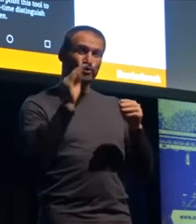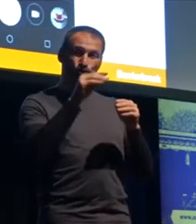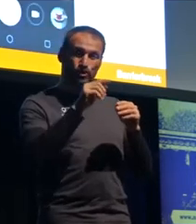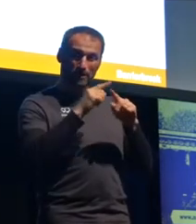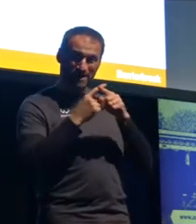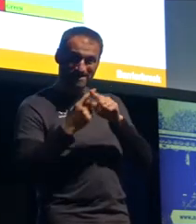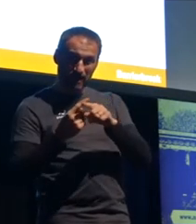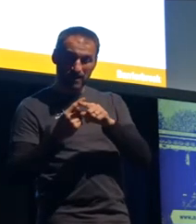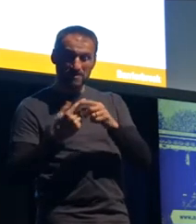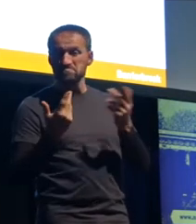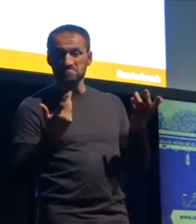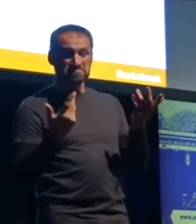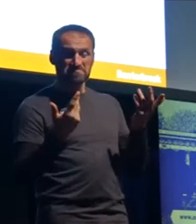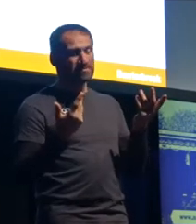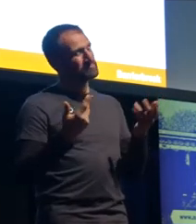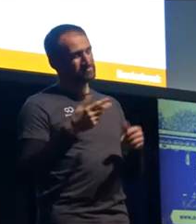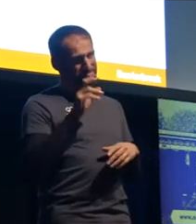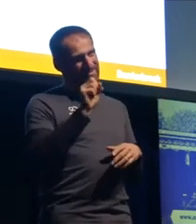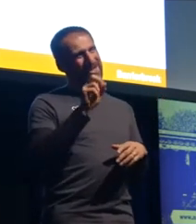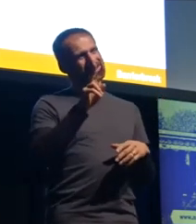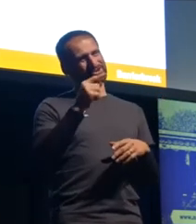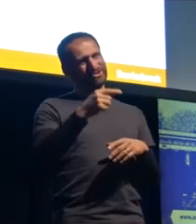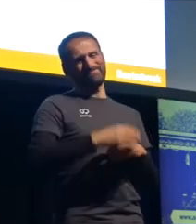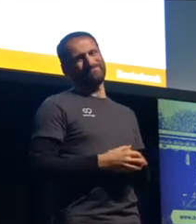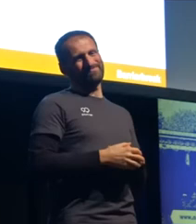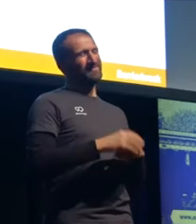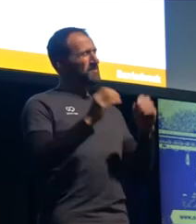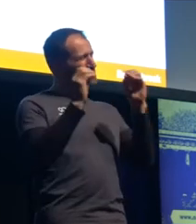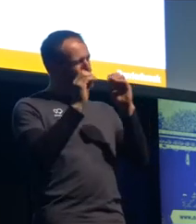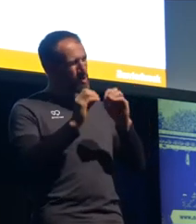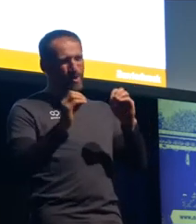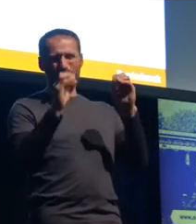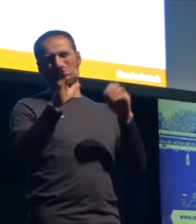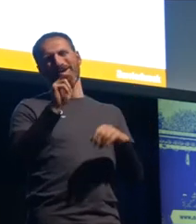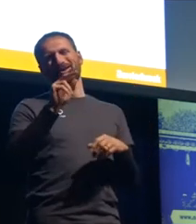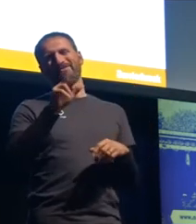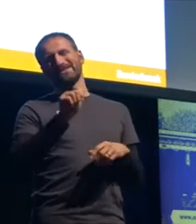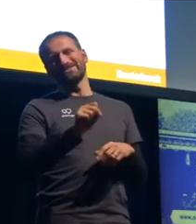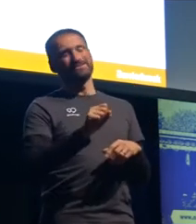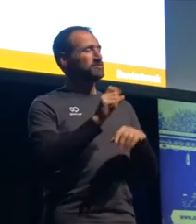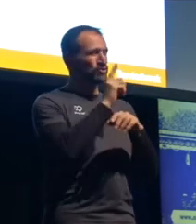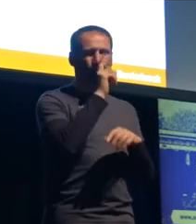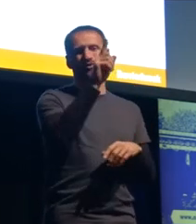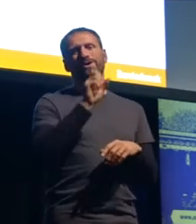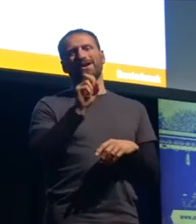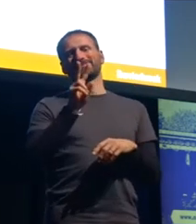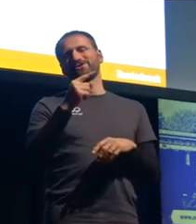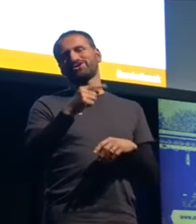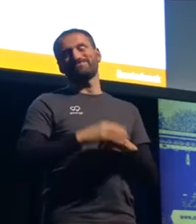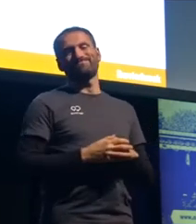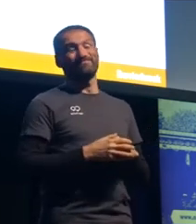It was actually SVG. There's not a single line of canvas over here. It's all SVG.